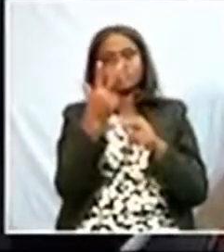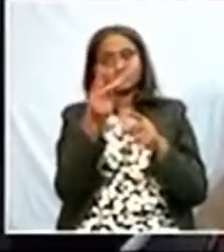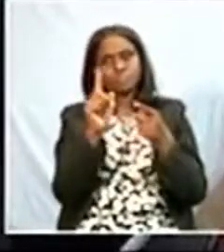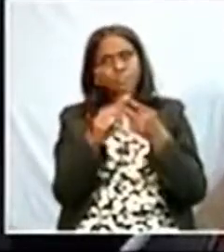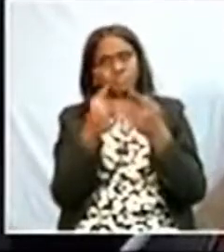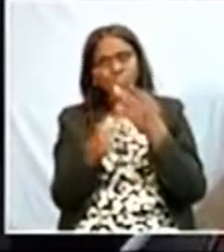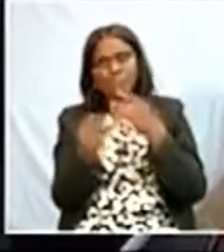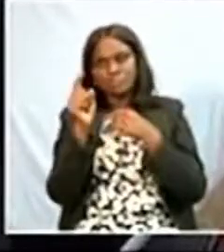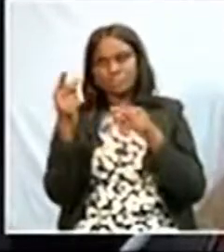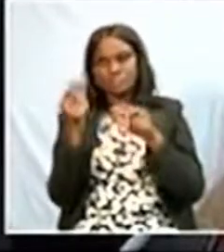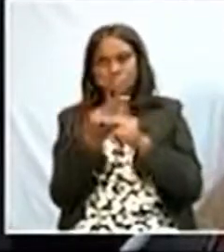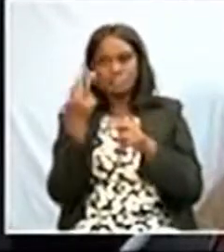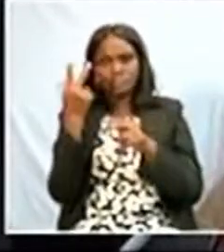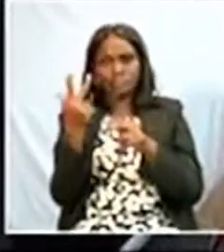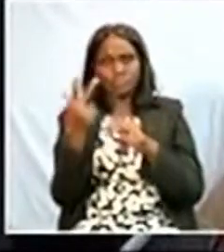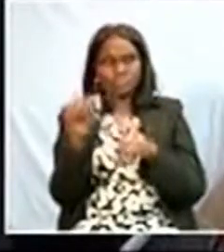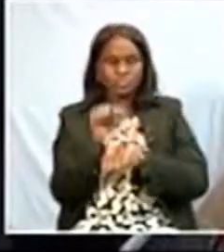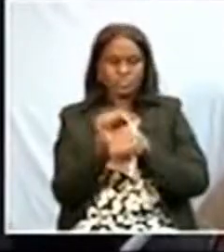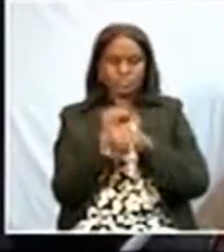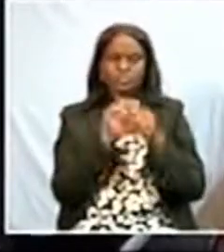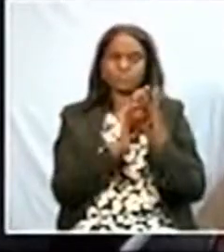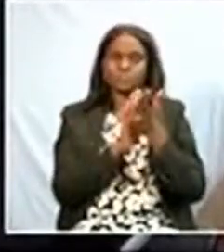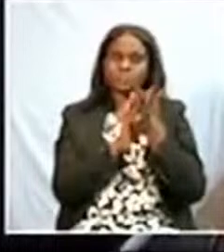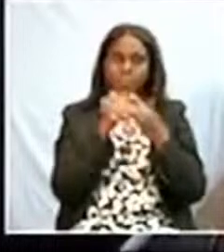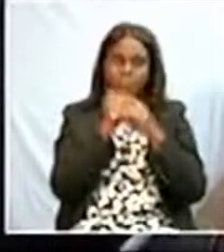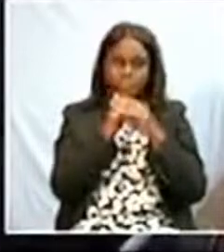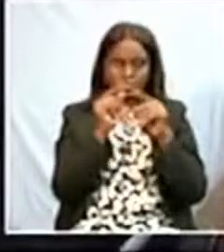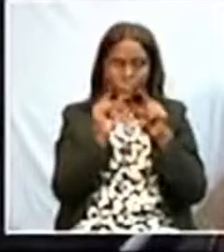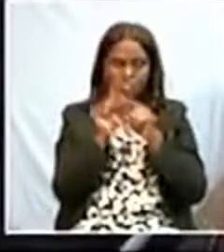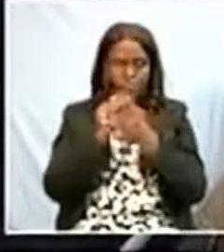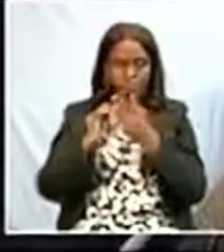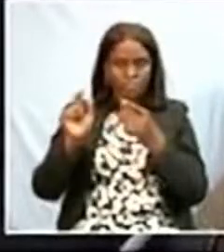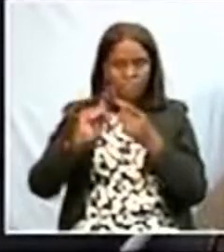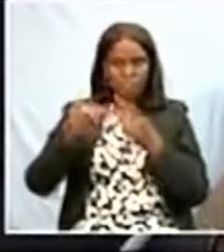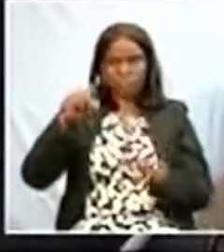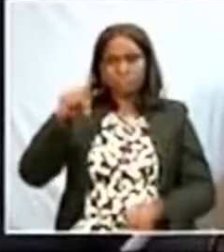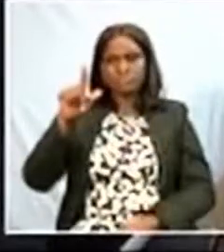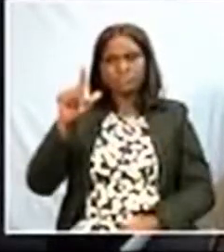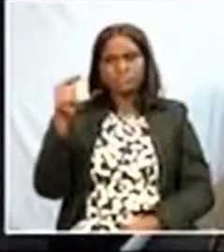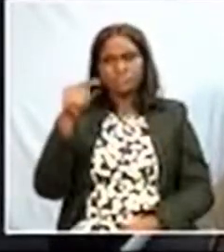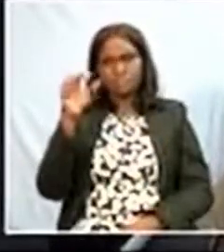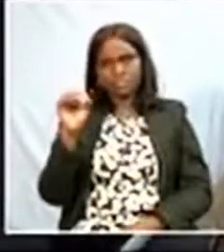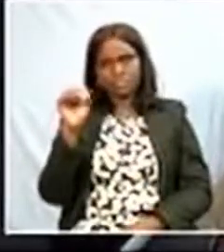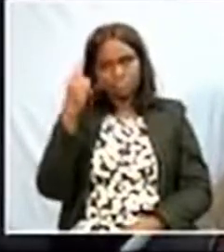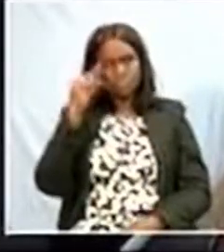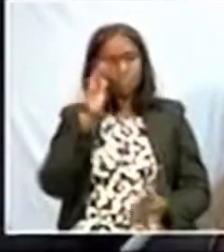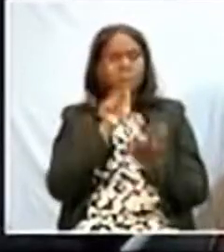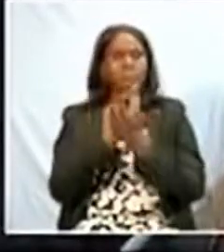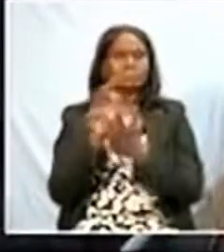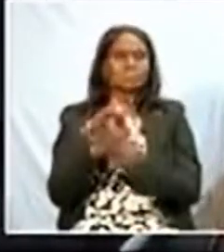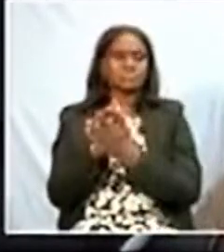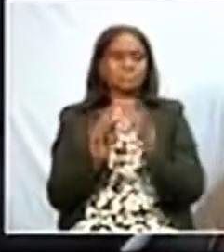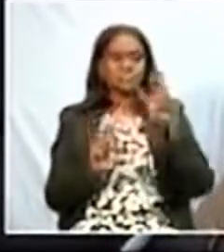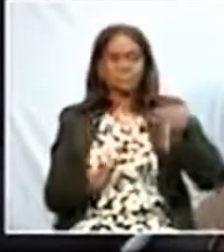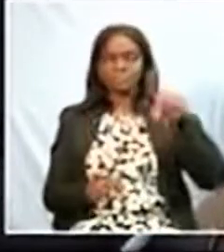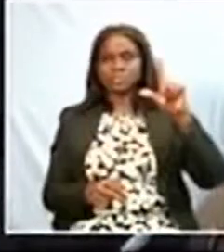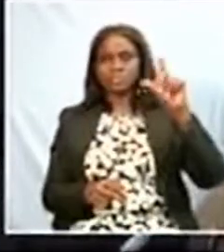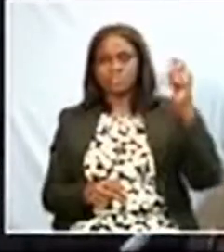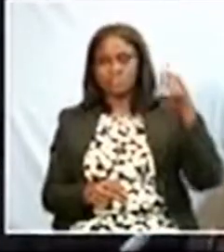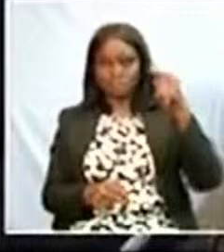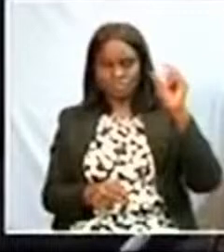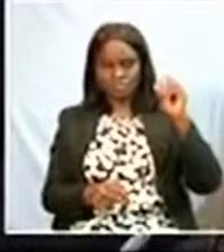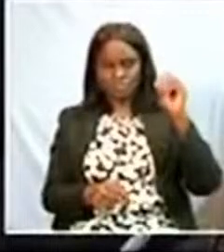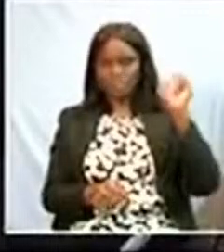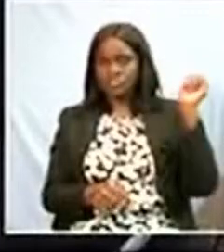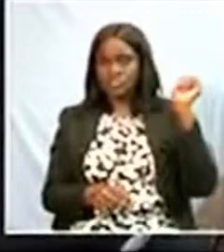a 1x3 secondary school standard, and then they write to PLGO for approval. PLGO sends